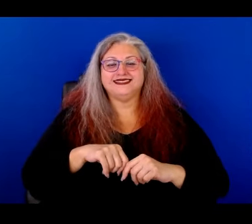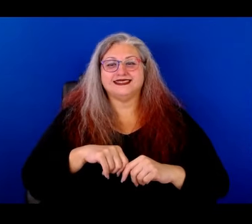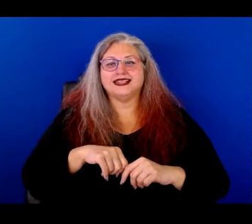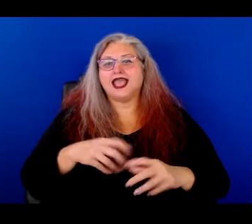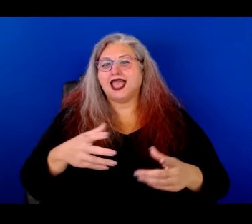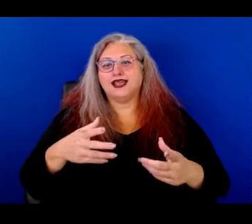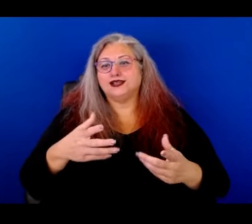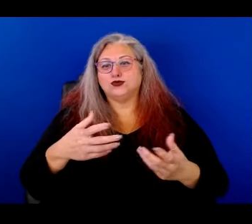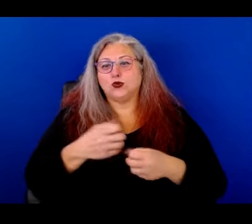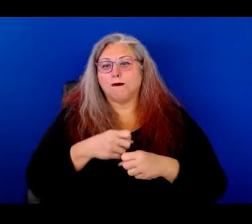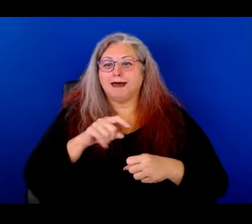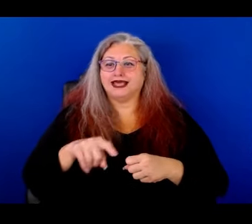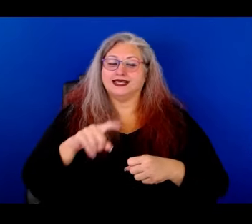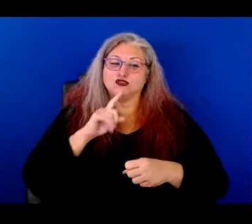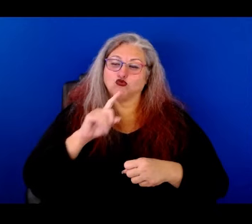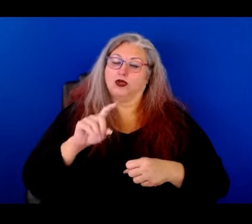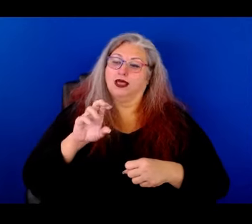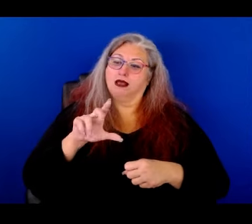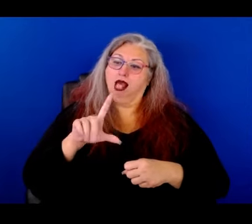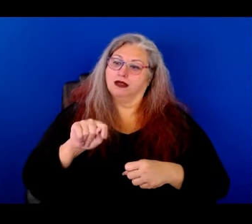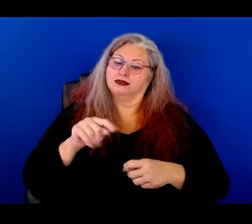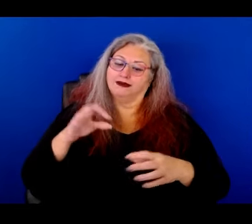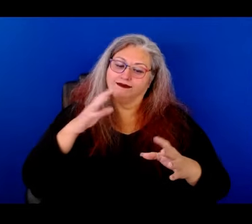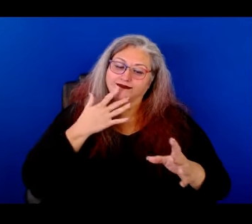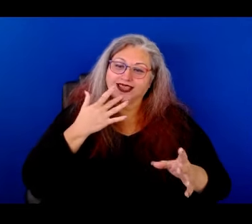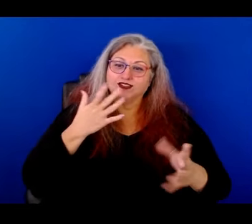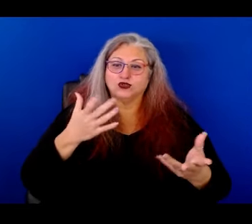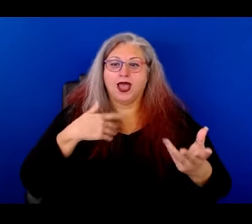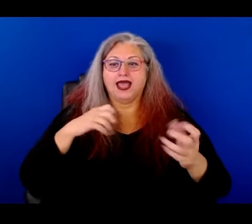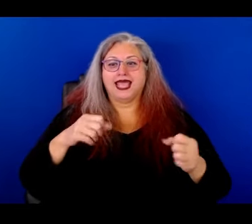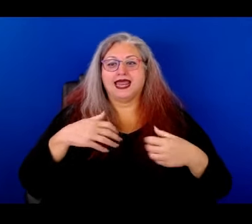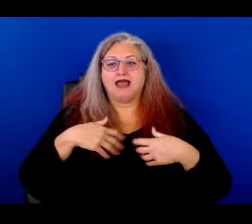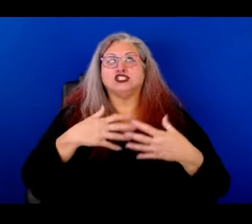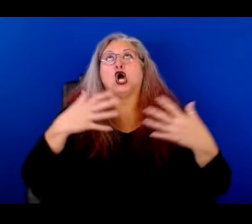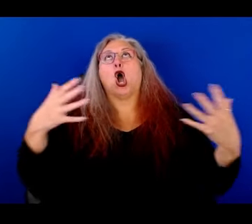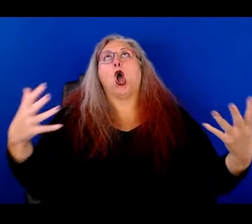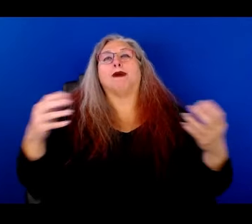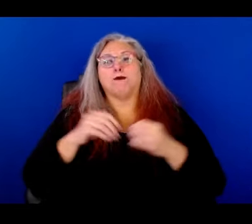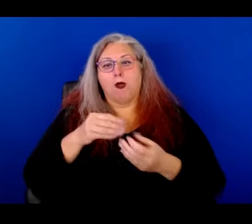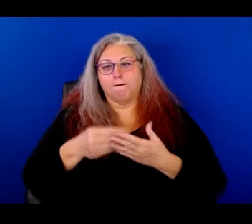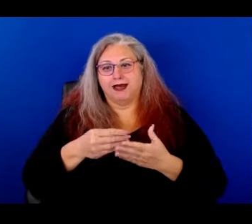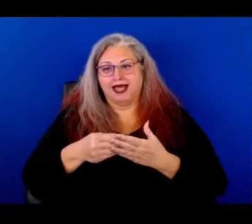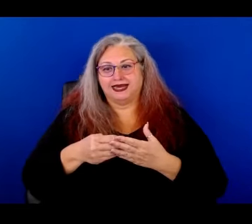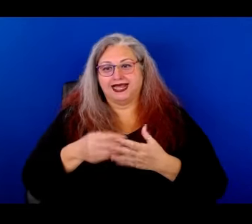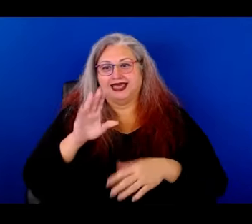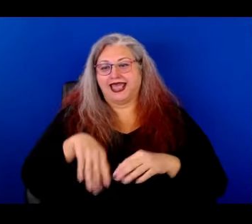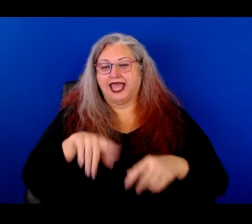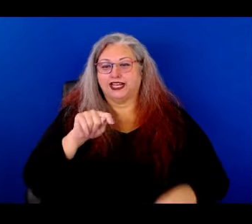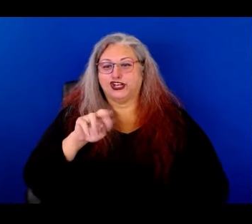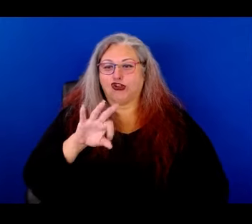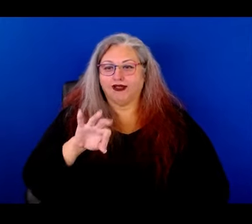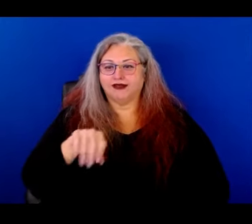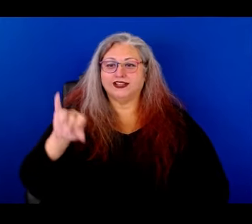and make this a cult favorite so that I can have so much more money than TERF